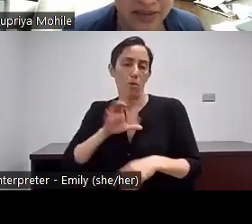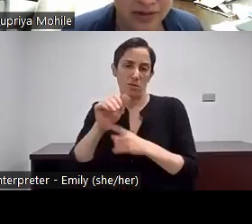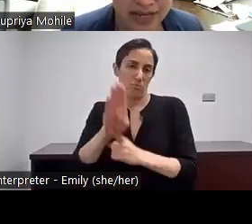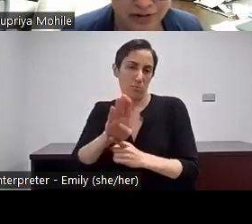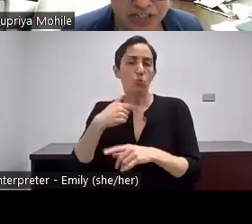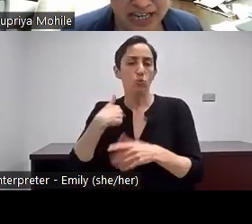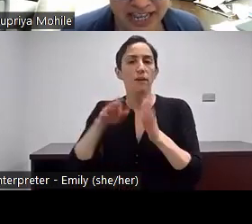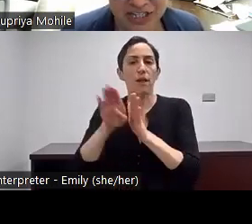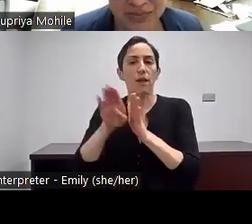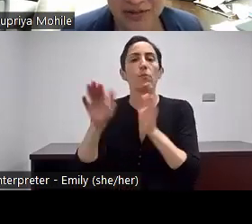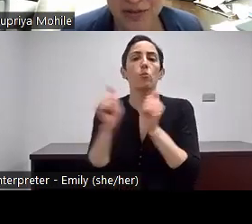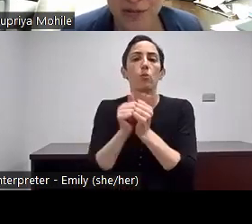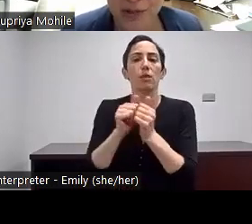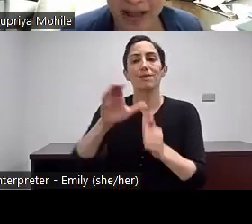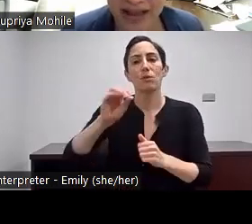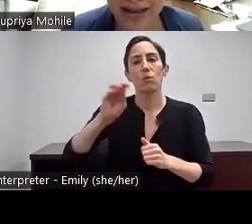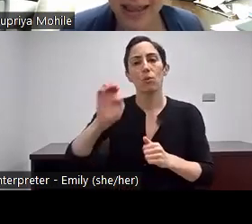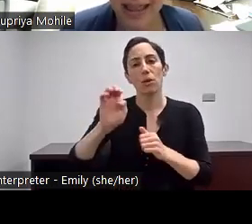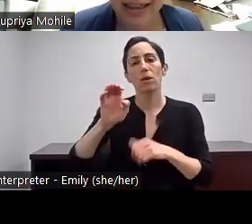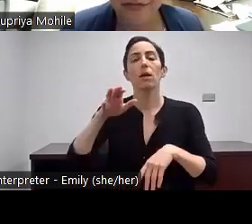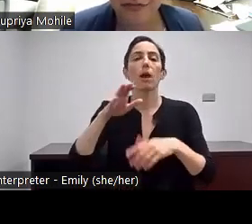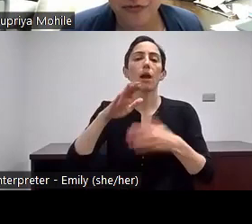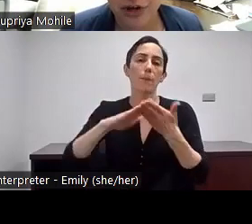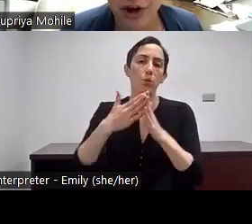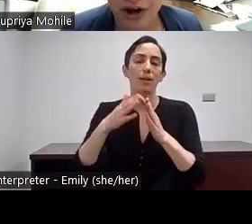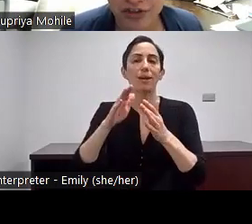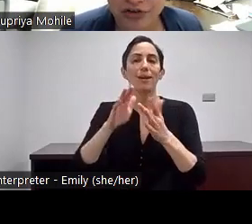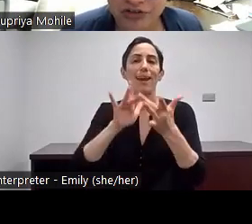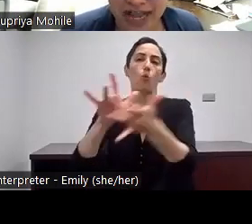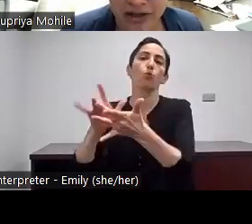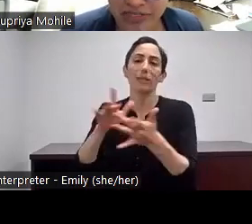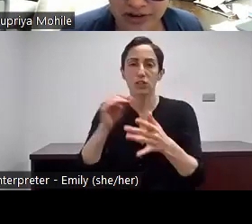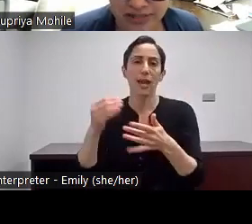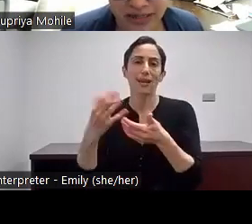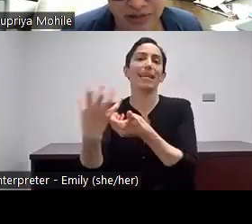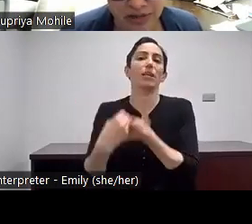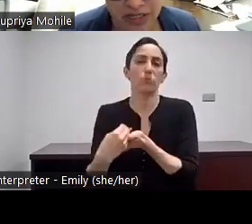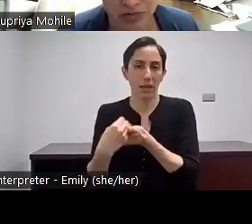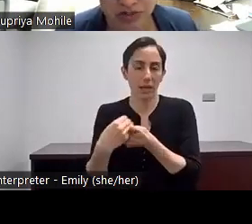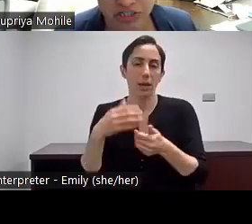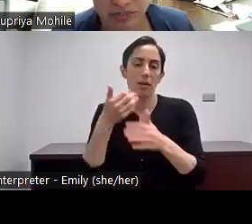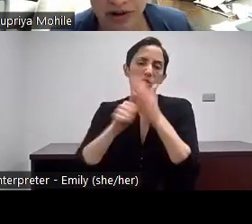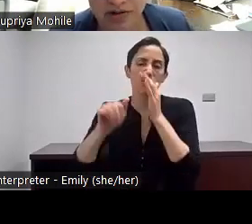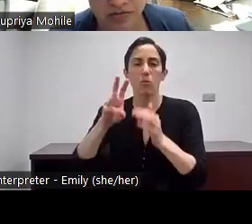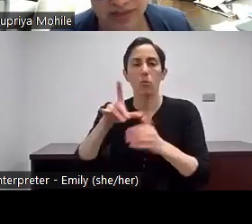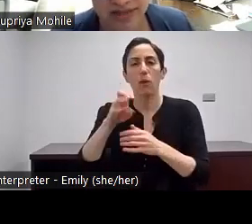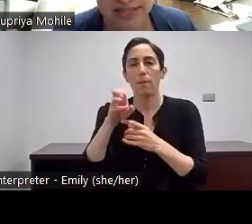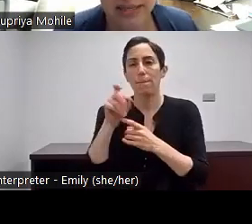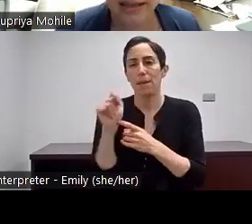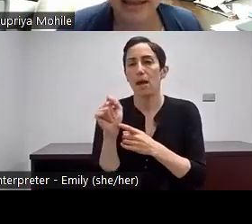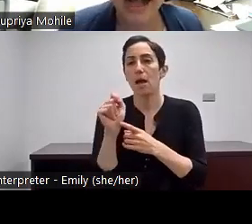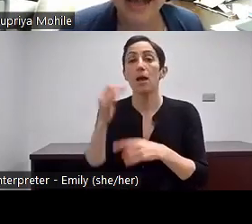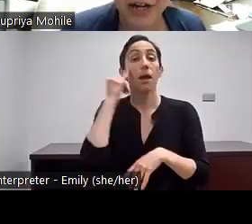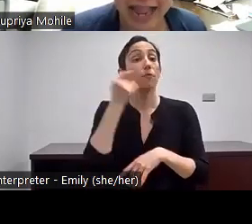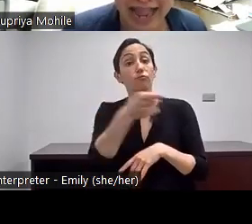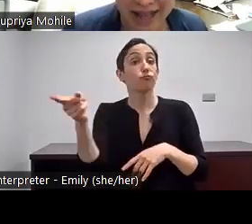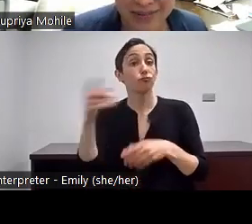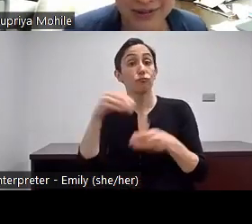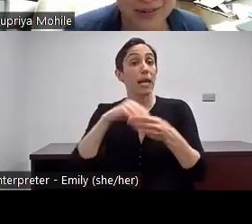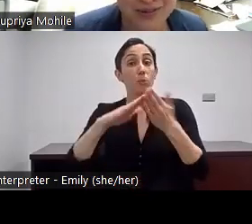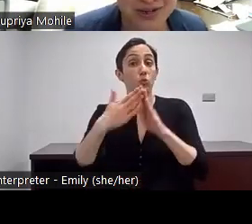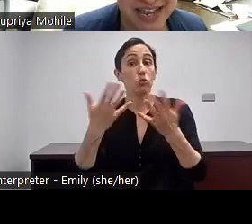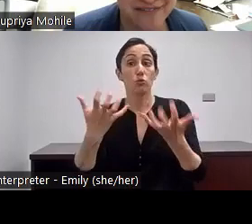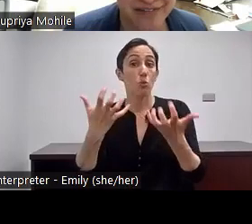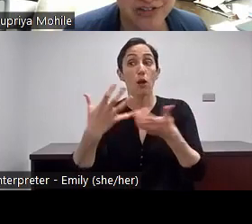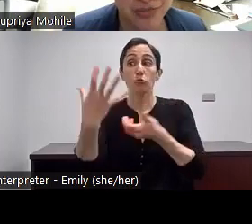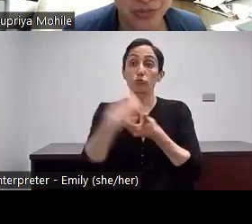COE, Community Outreach and Engagement with Wilmot. And if there are those out there in the community who wish to partner with us on our CAB